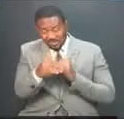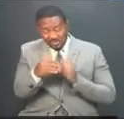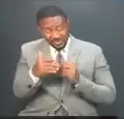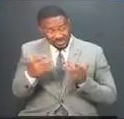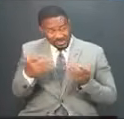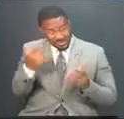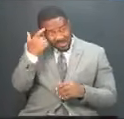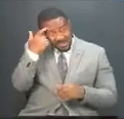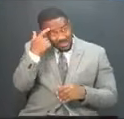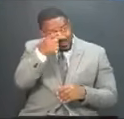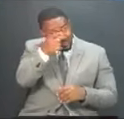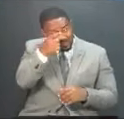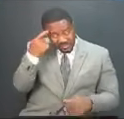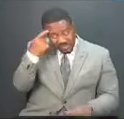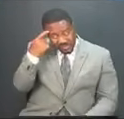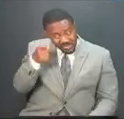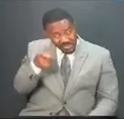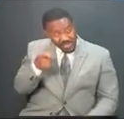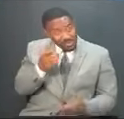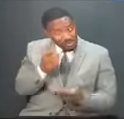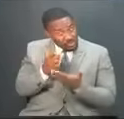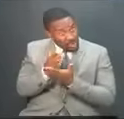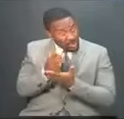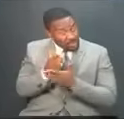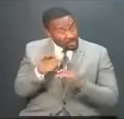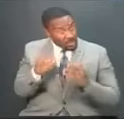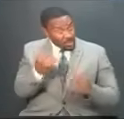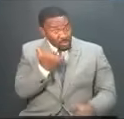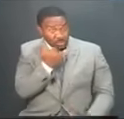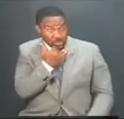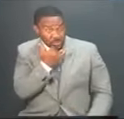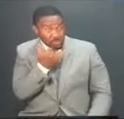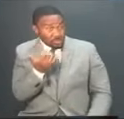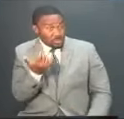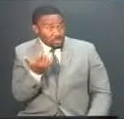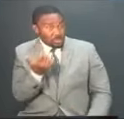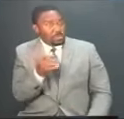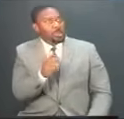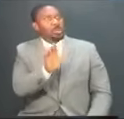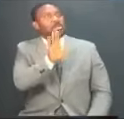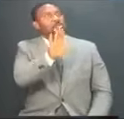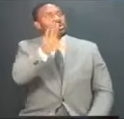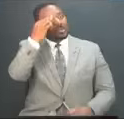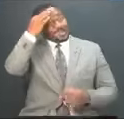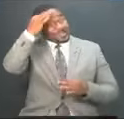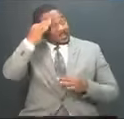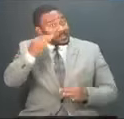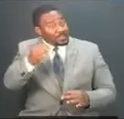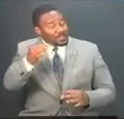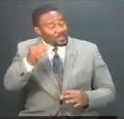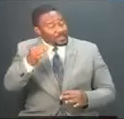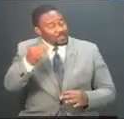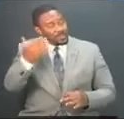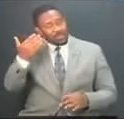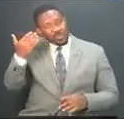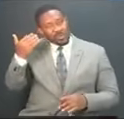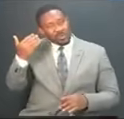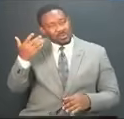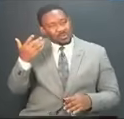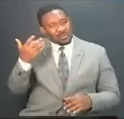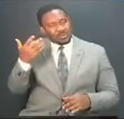Speaker, especially your indication in your ruling that